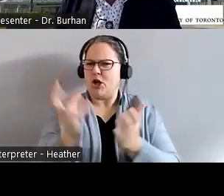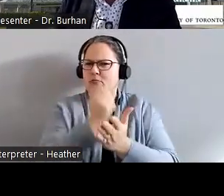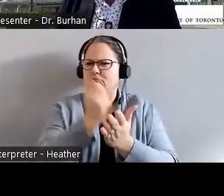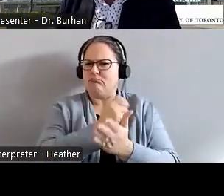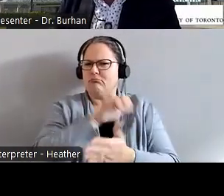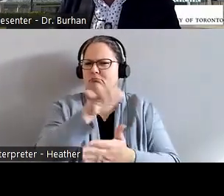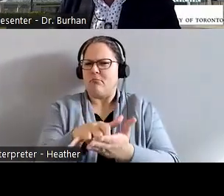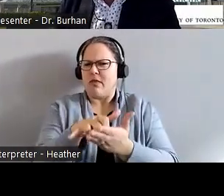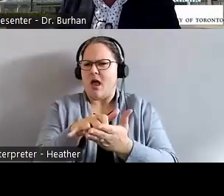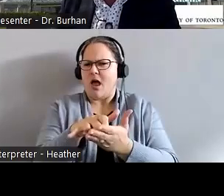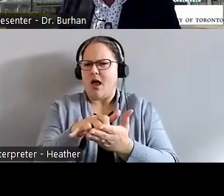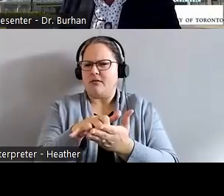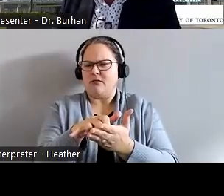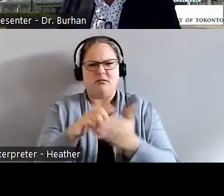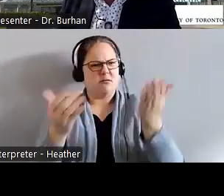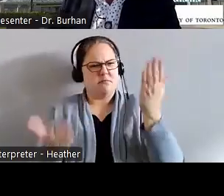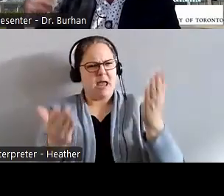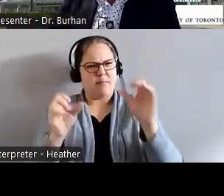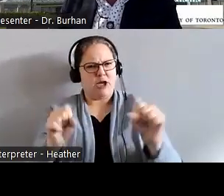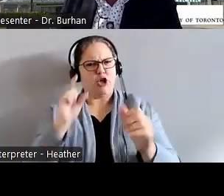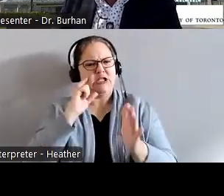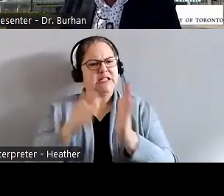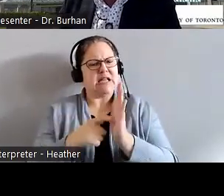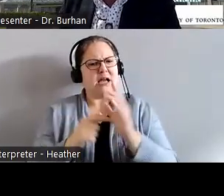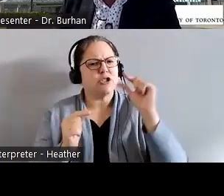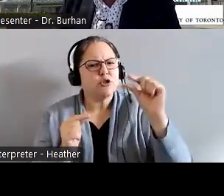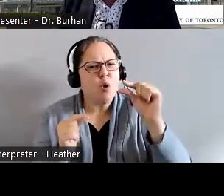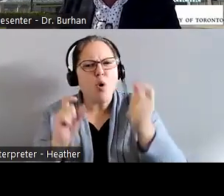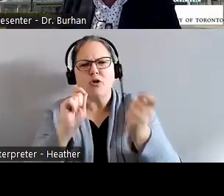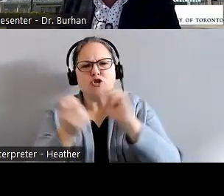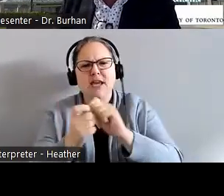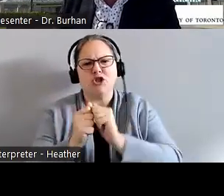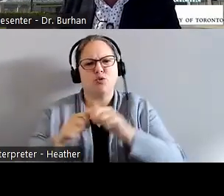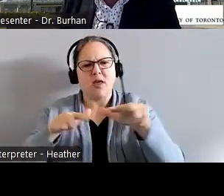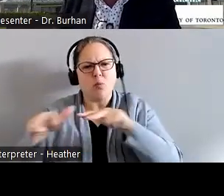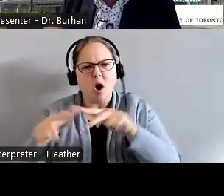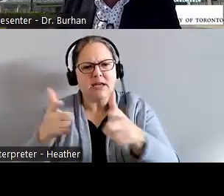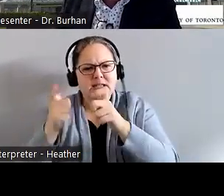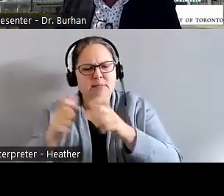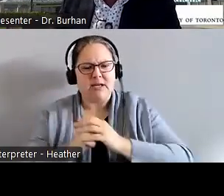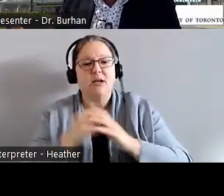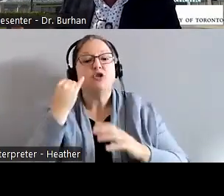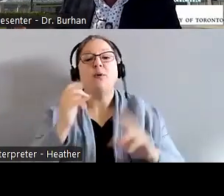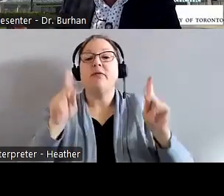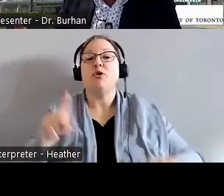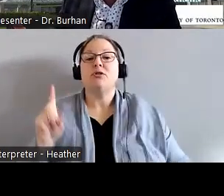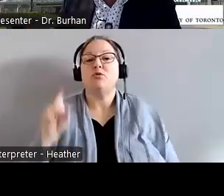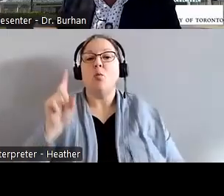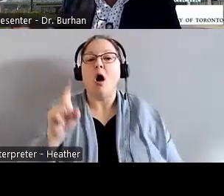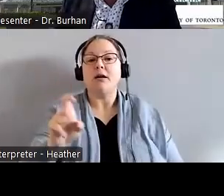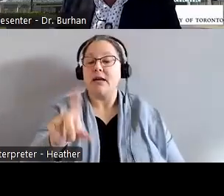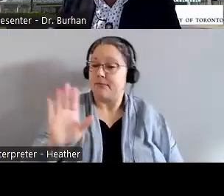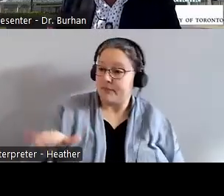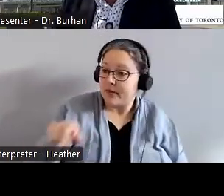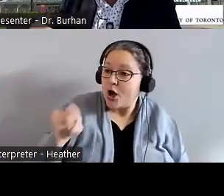to detect subtle changes in gait speed? So if you have somebody walking and tell them, okay, well, I